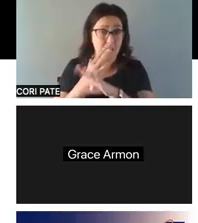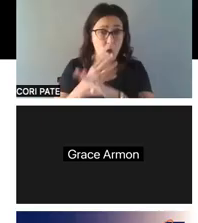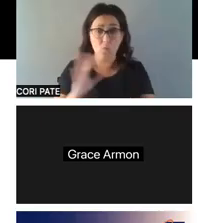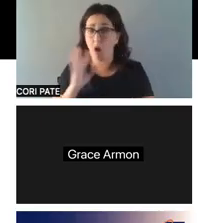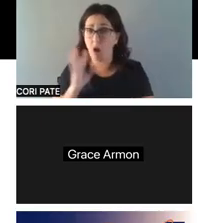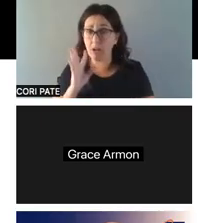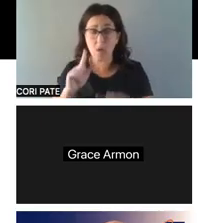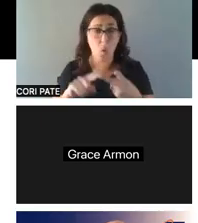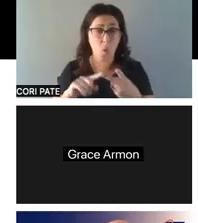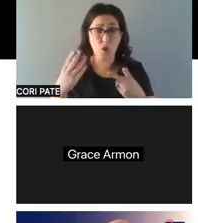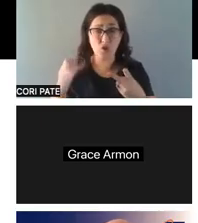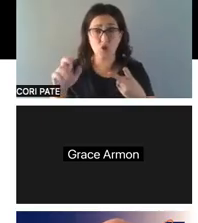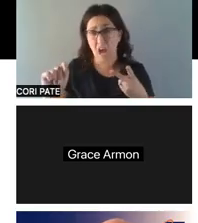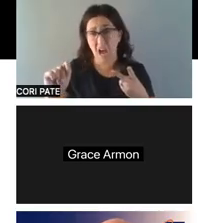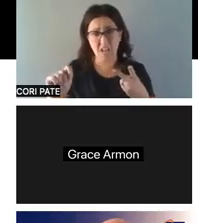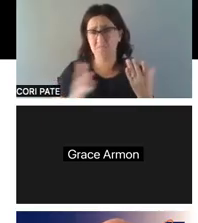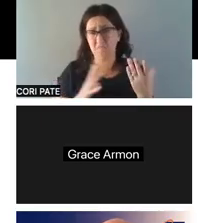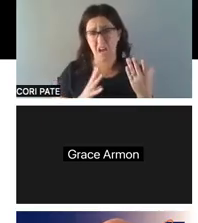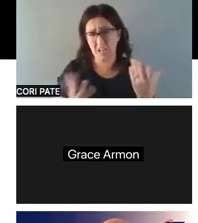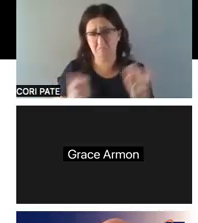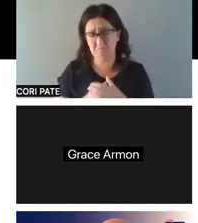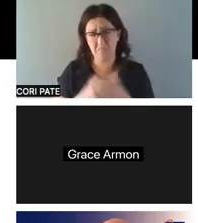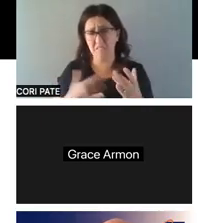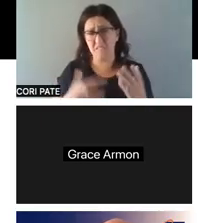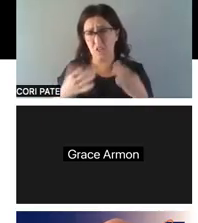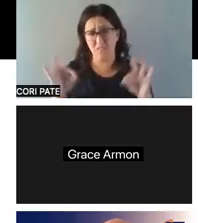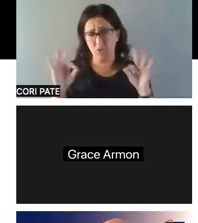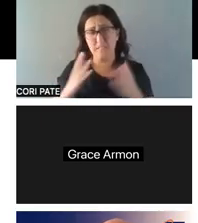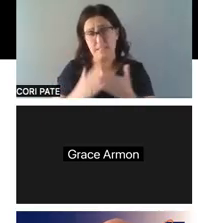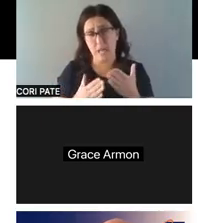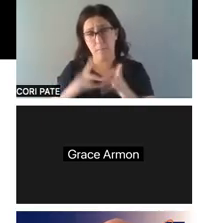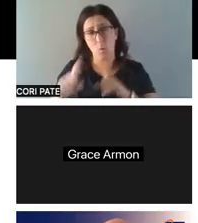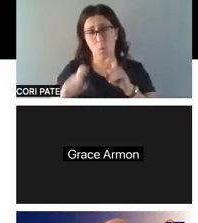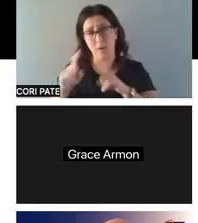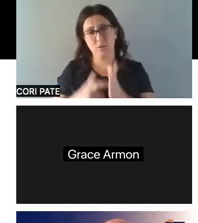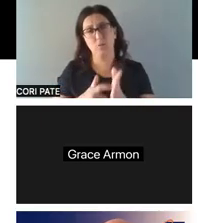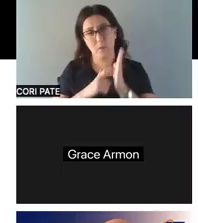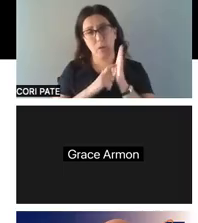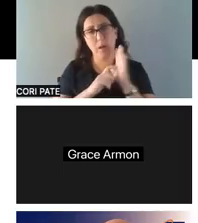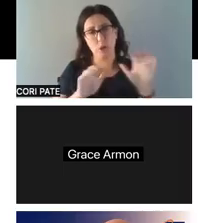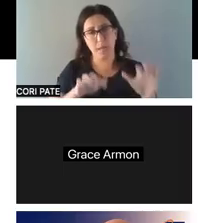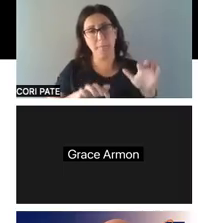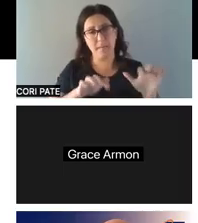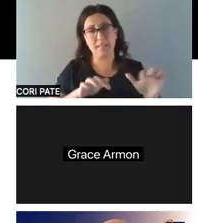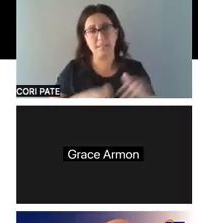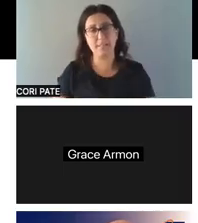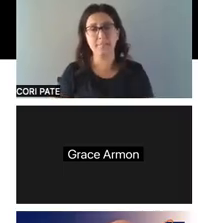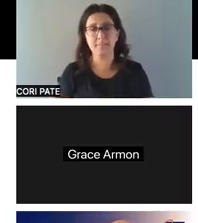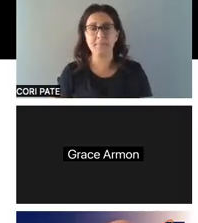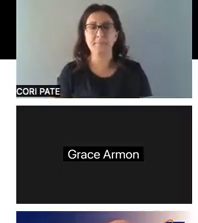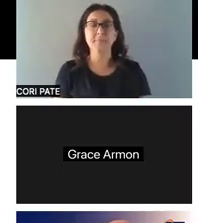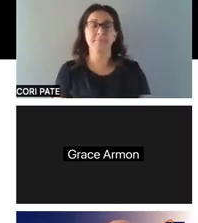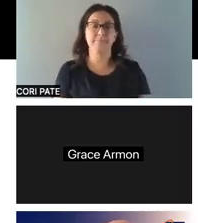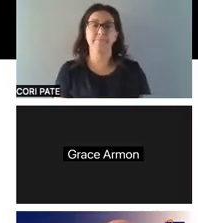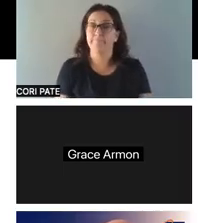chat, please feel free to do so. Some of the questions may require typing. So